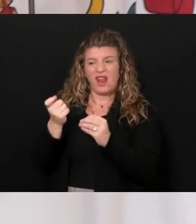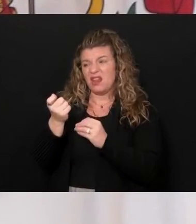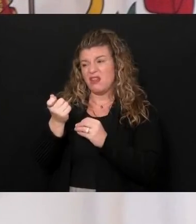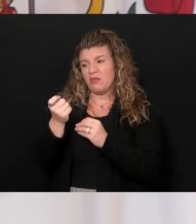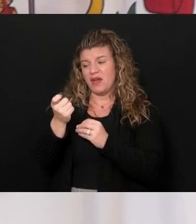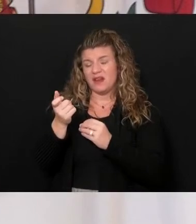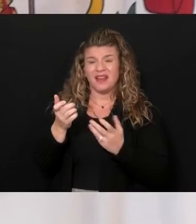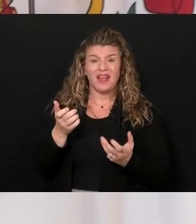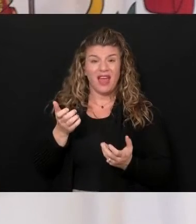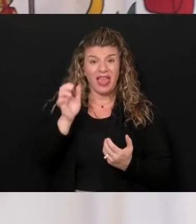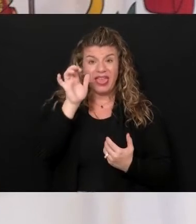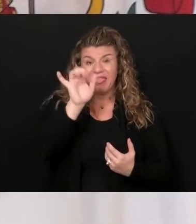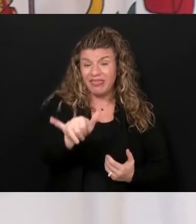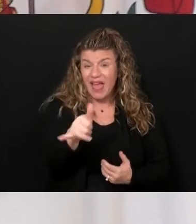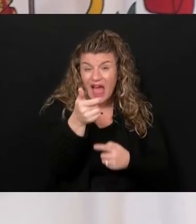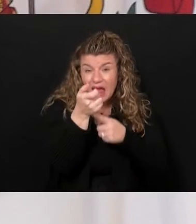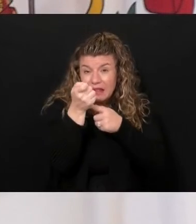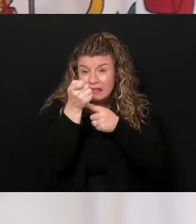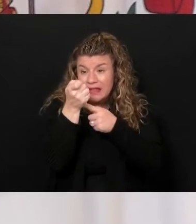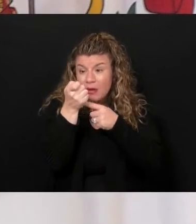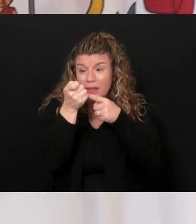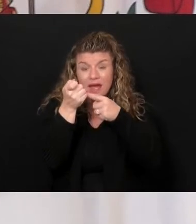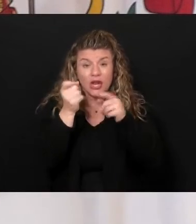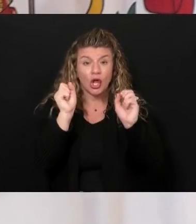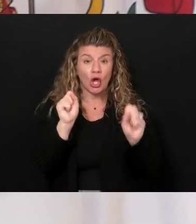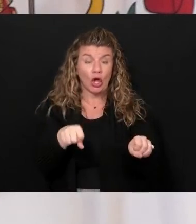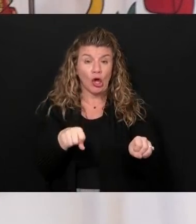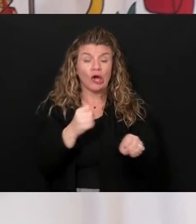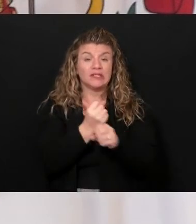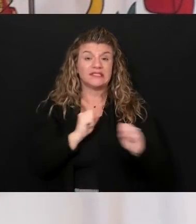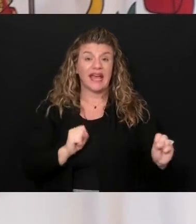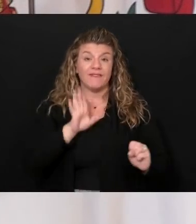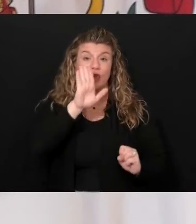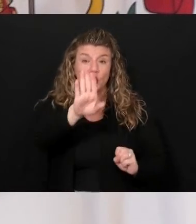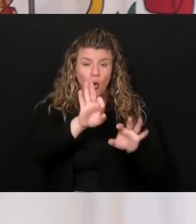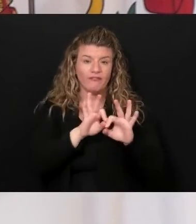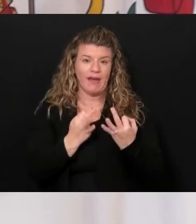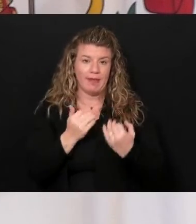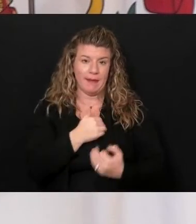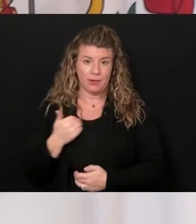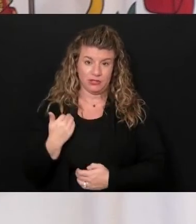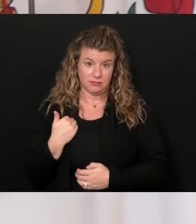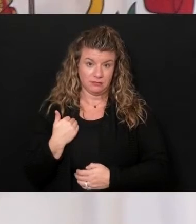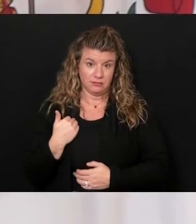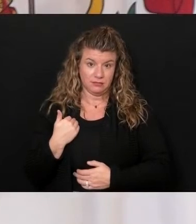well, that hardly any could very well be one of your loved ones. And so,